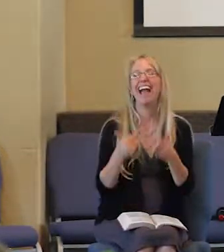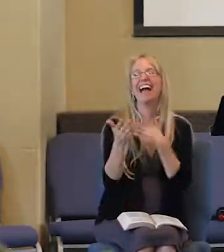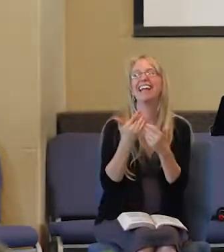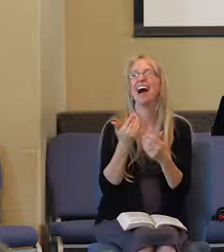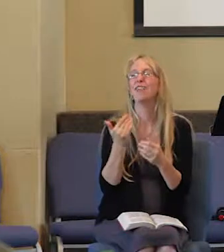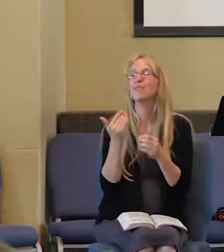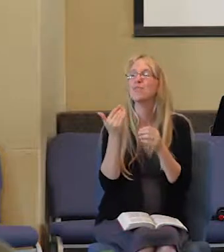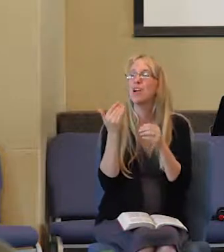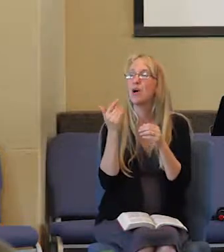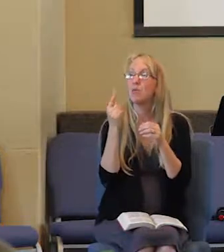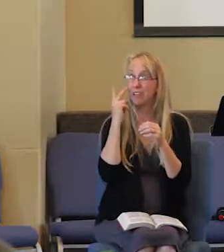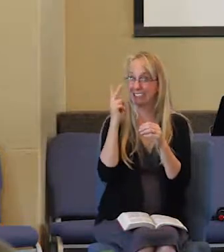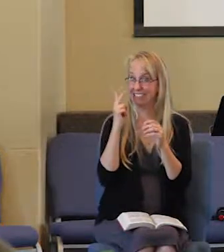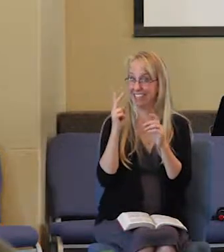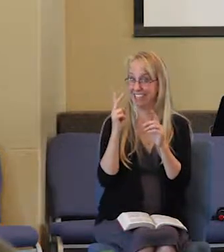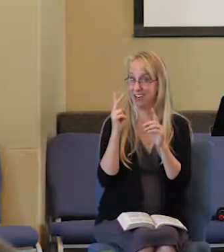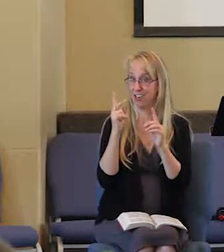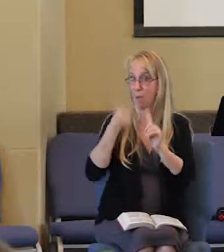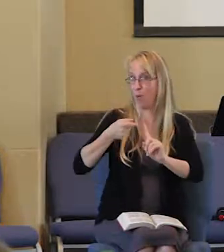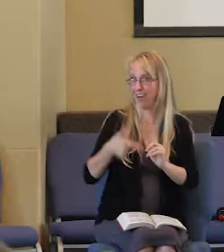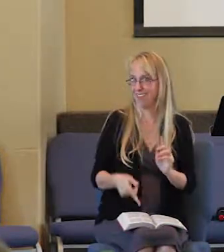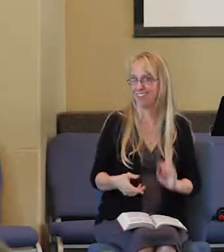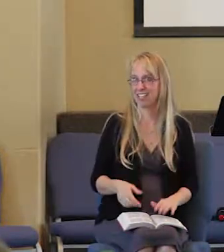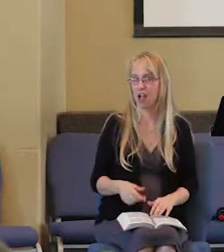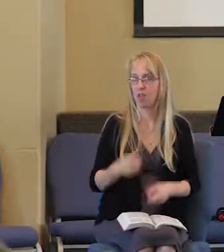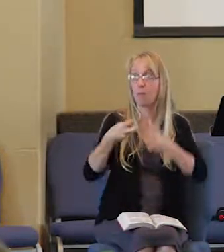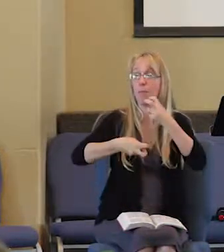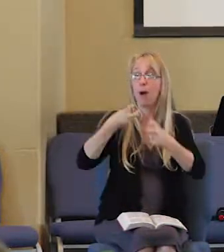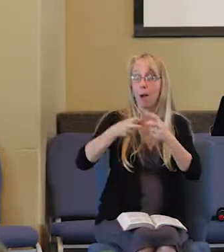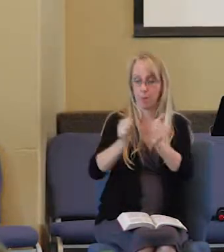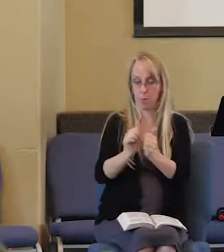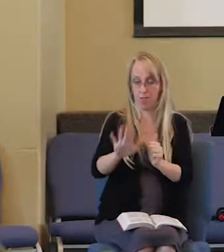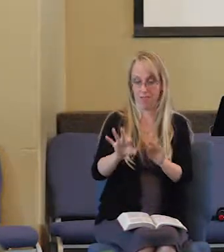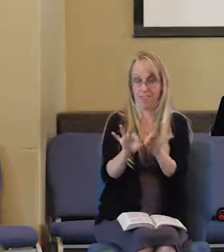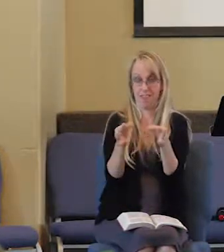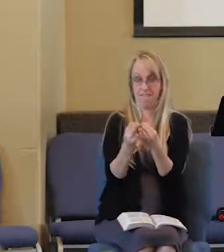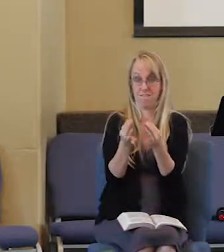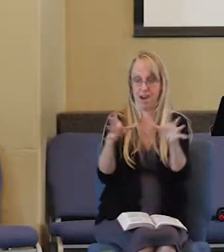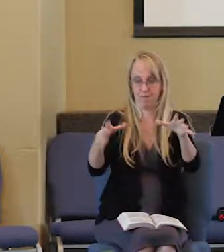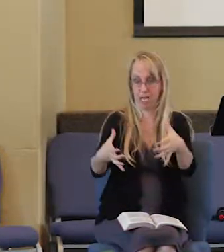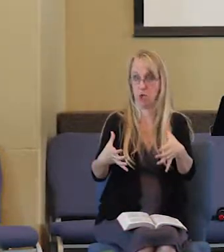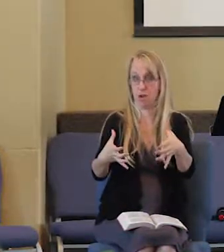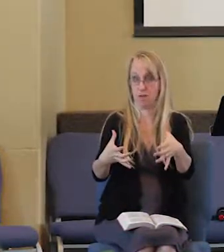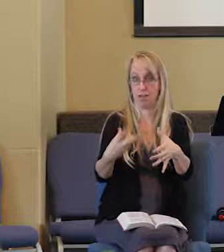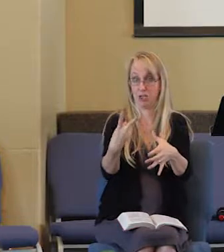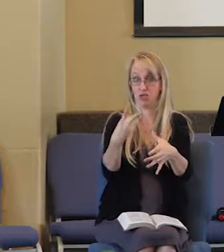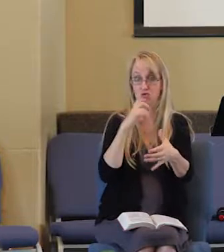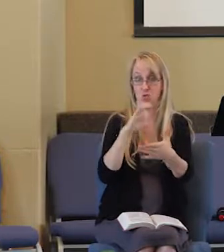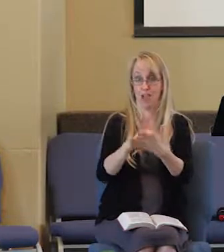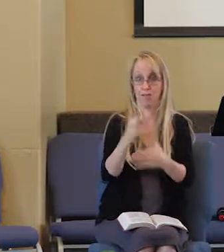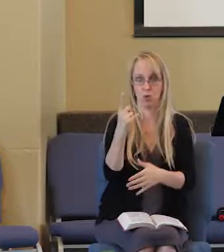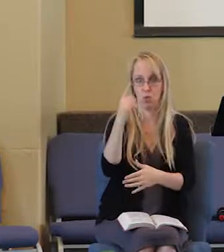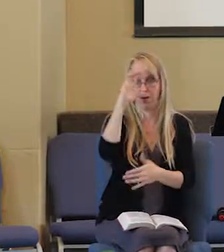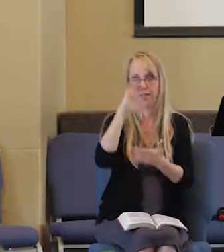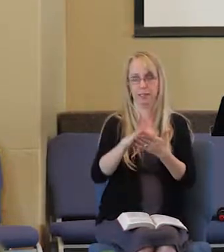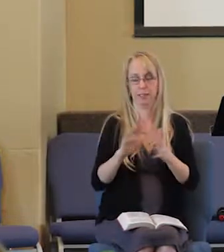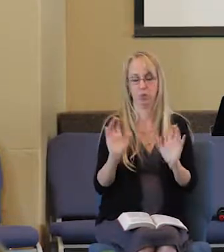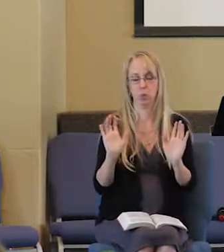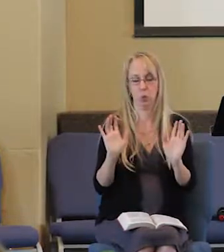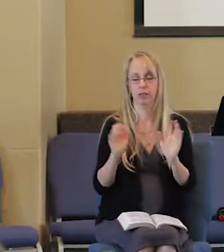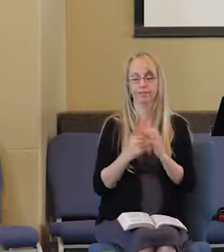see something from the outset of this. There's a problem just in the family unit because there's two wives and one